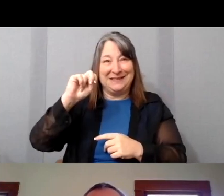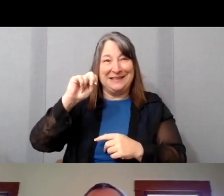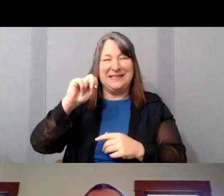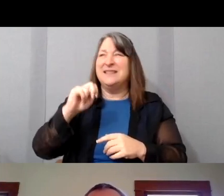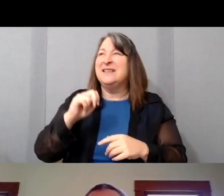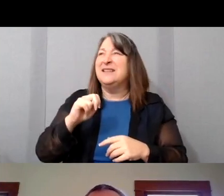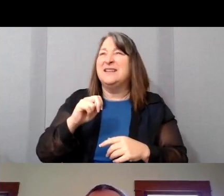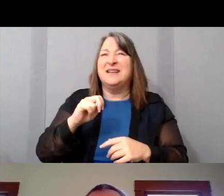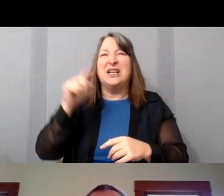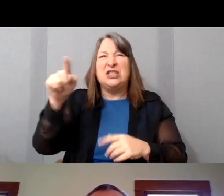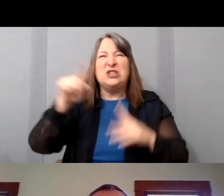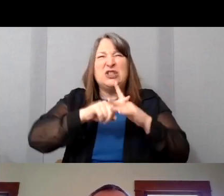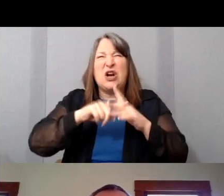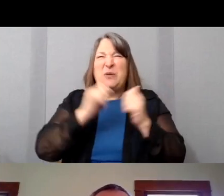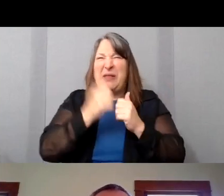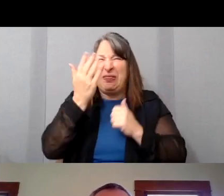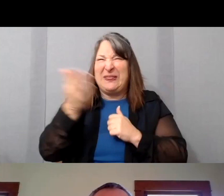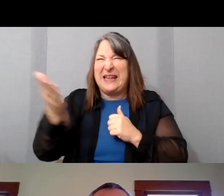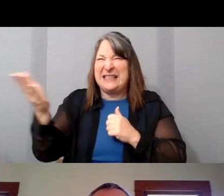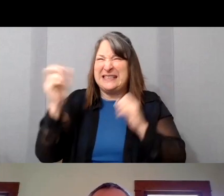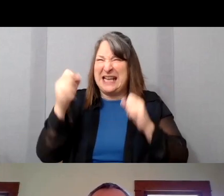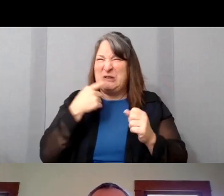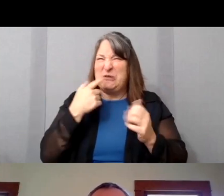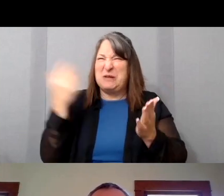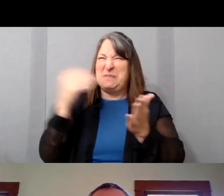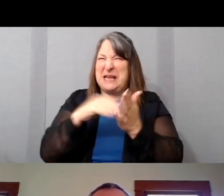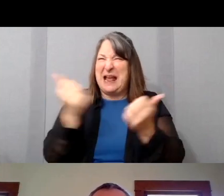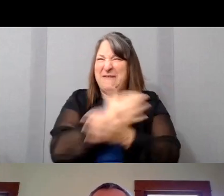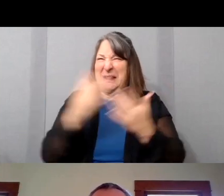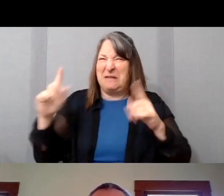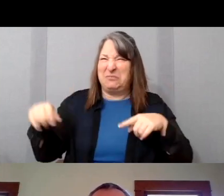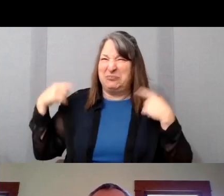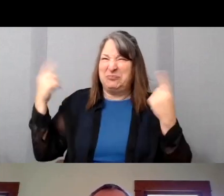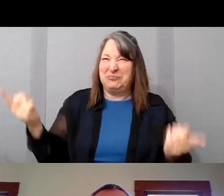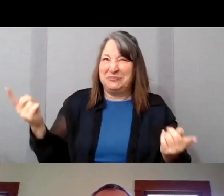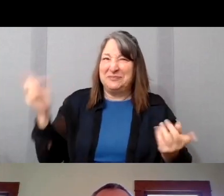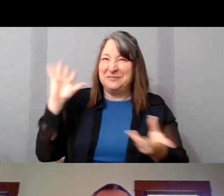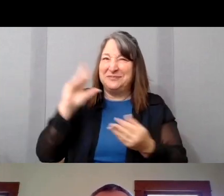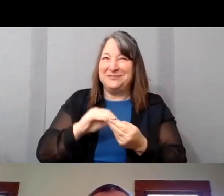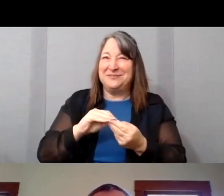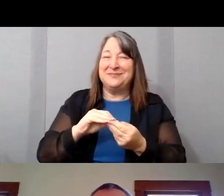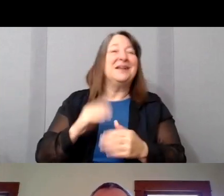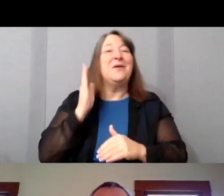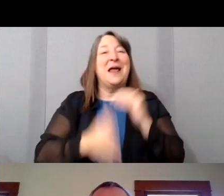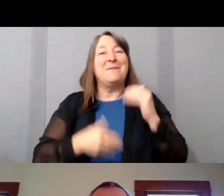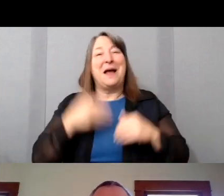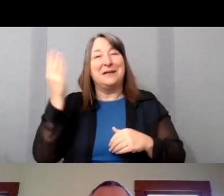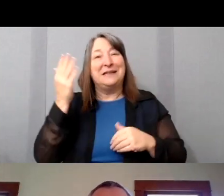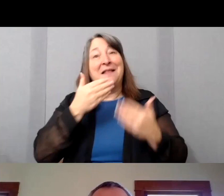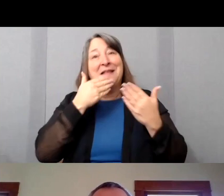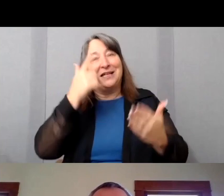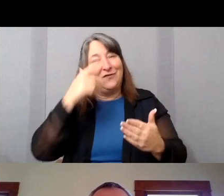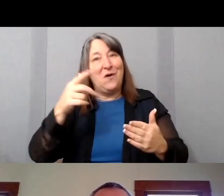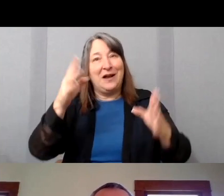the things? So a little humor to end my presentation, but thanks for listening. I know that was a lot